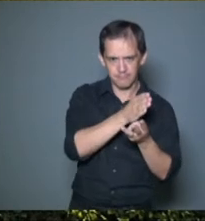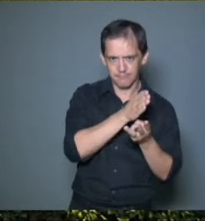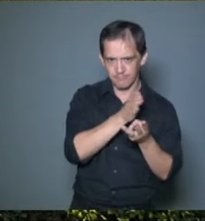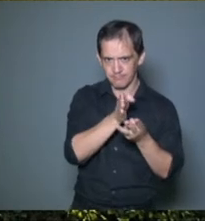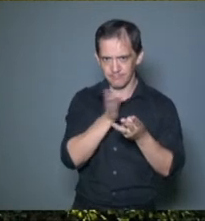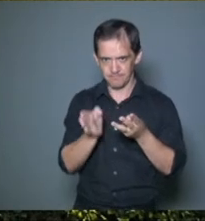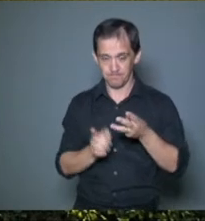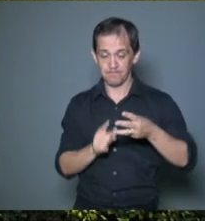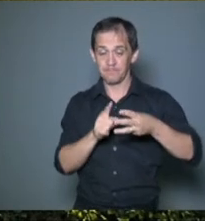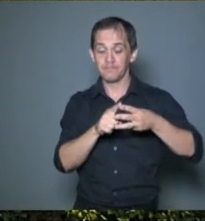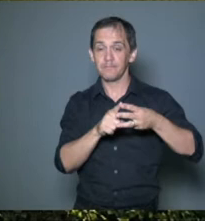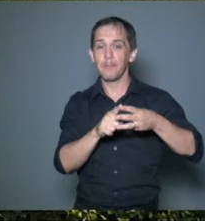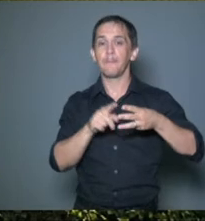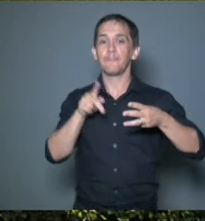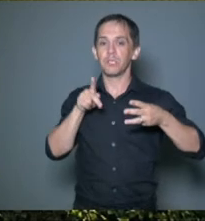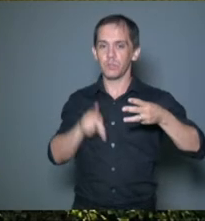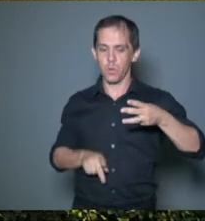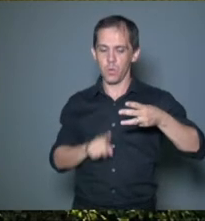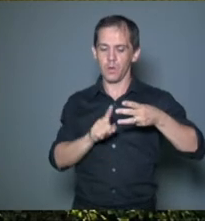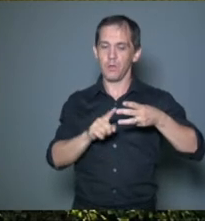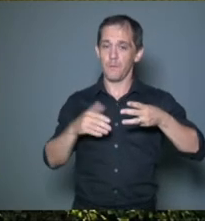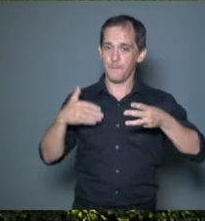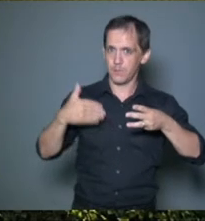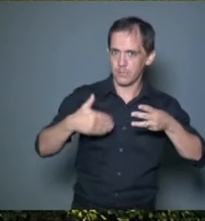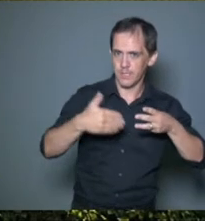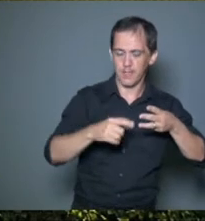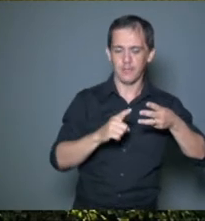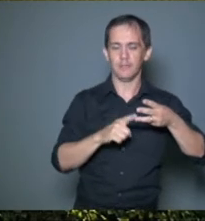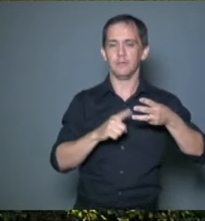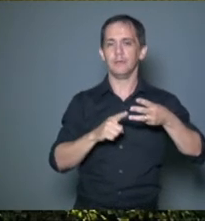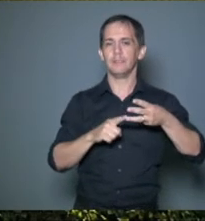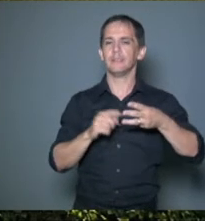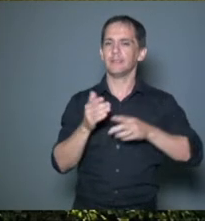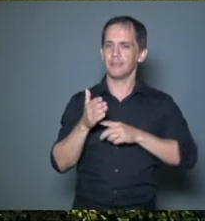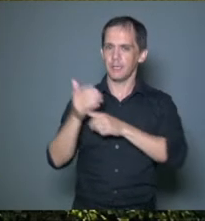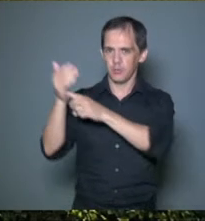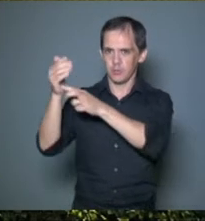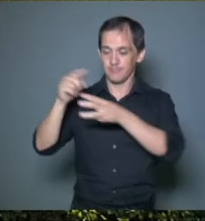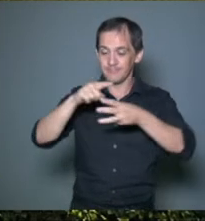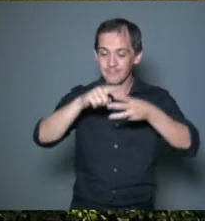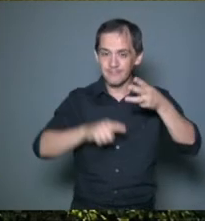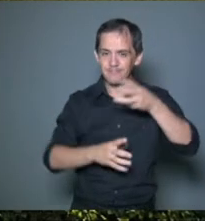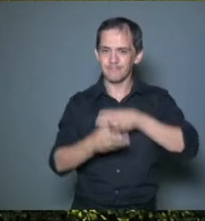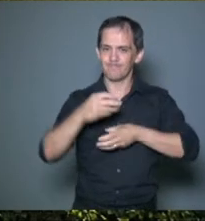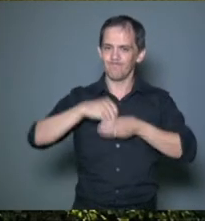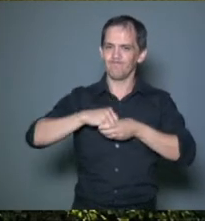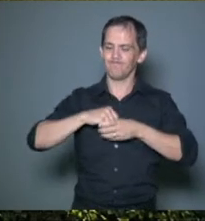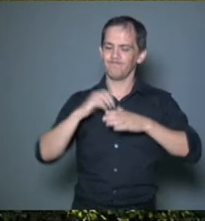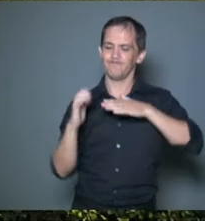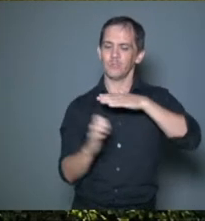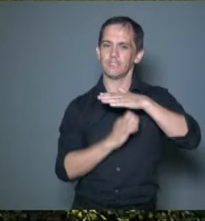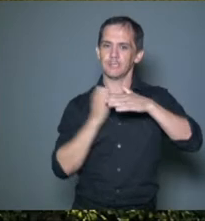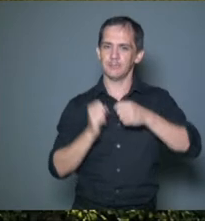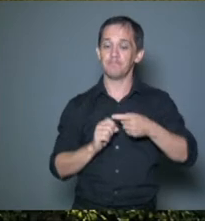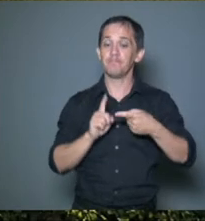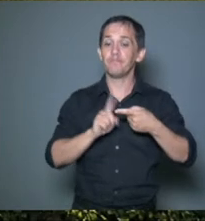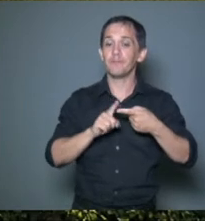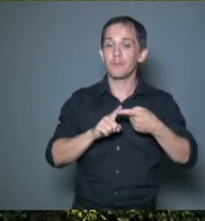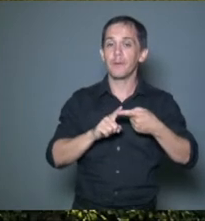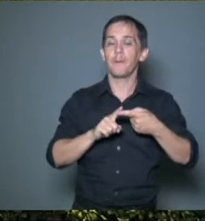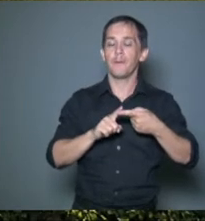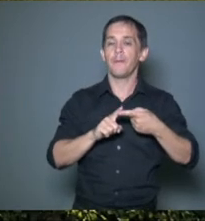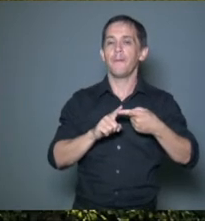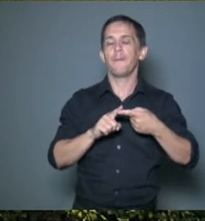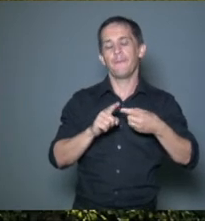our activities: people, processes, and technologies. Processes and